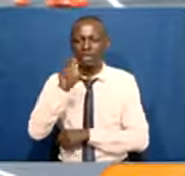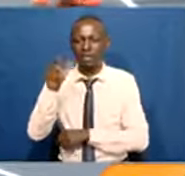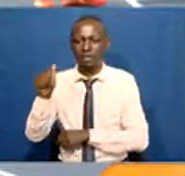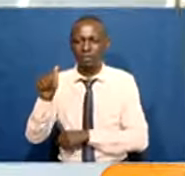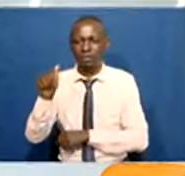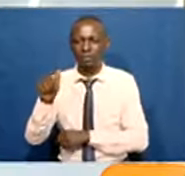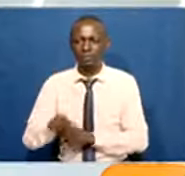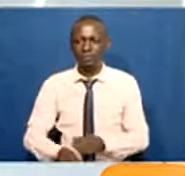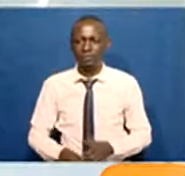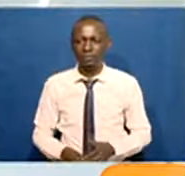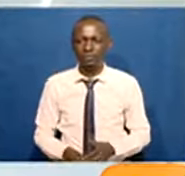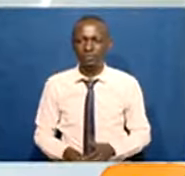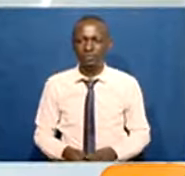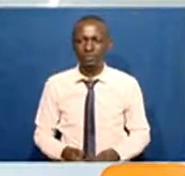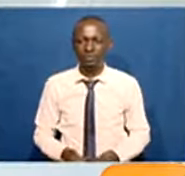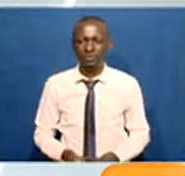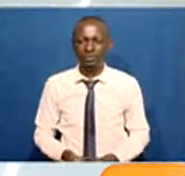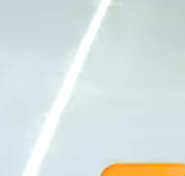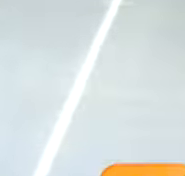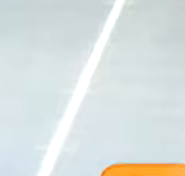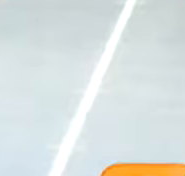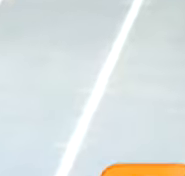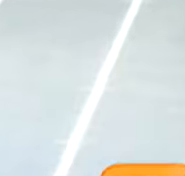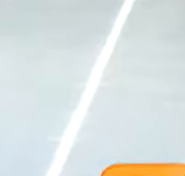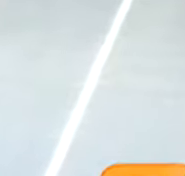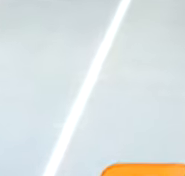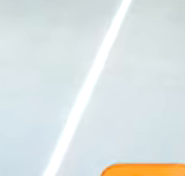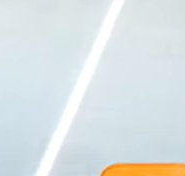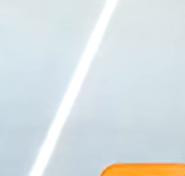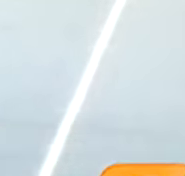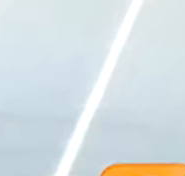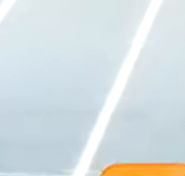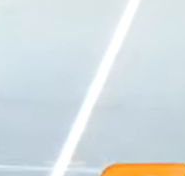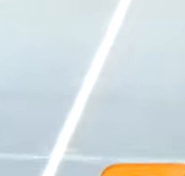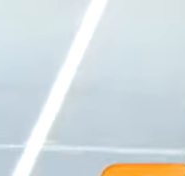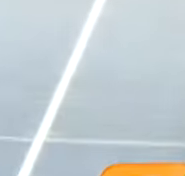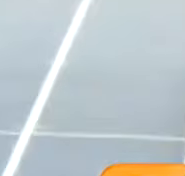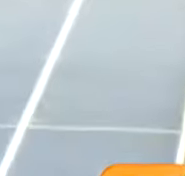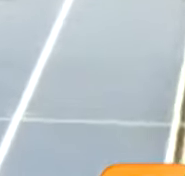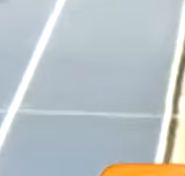Barnabas, go, go!